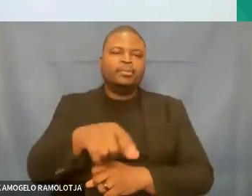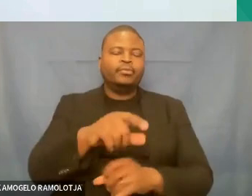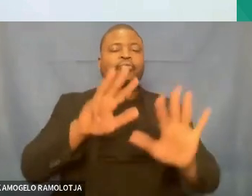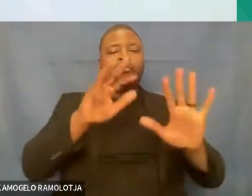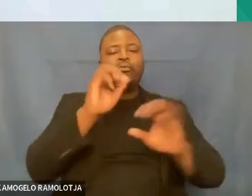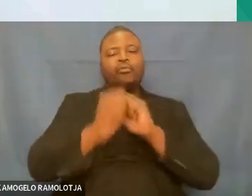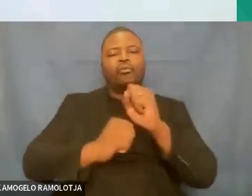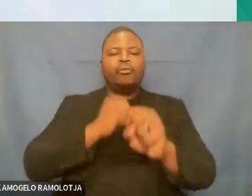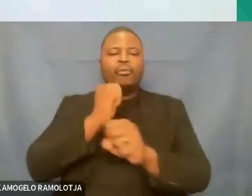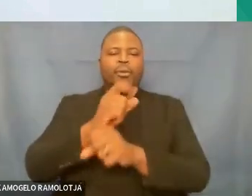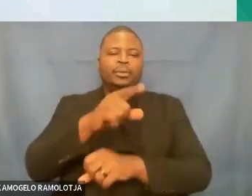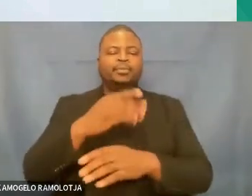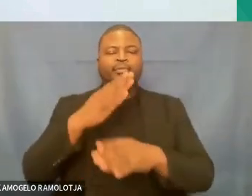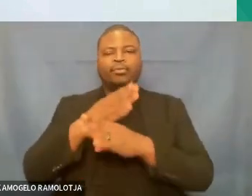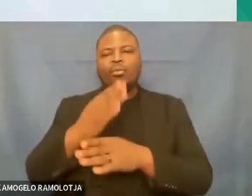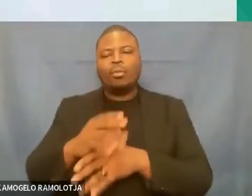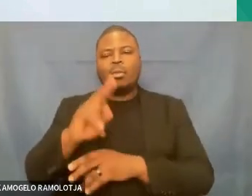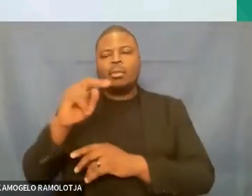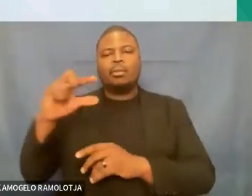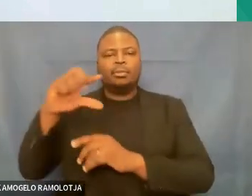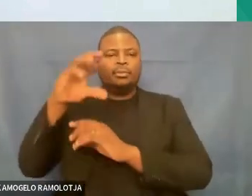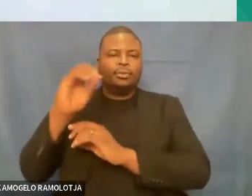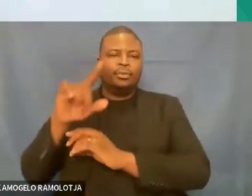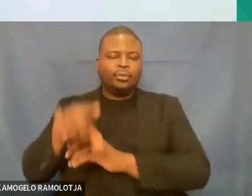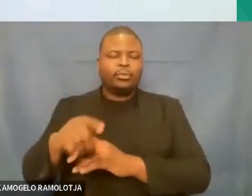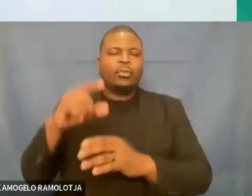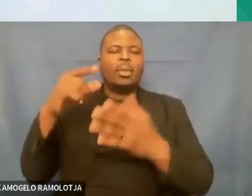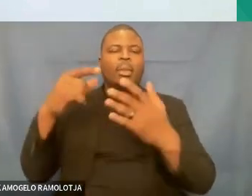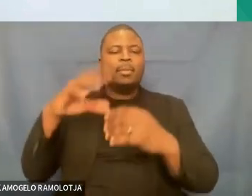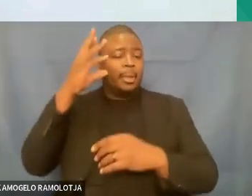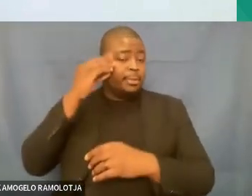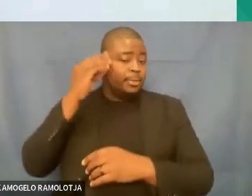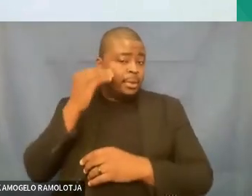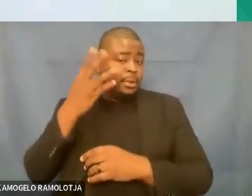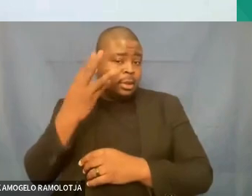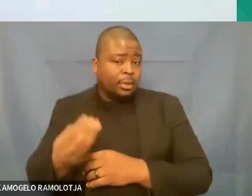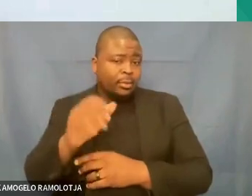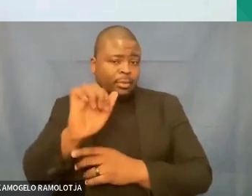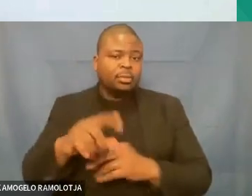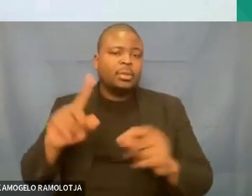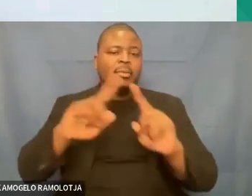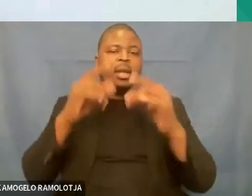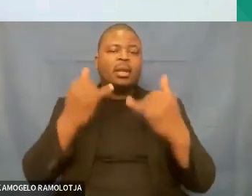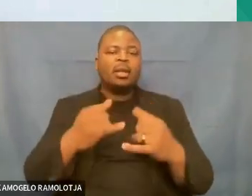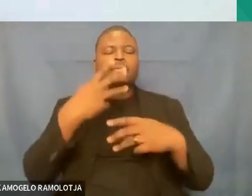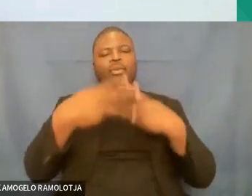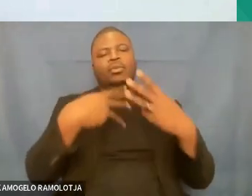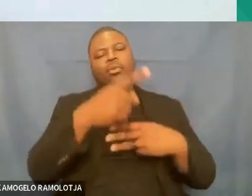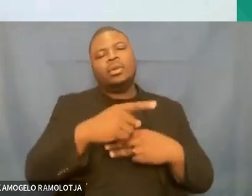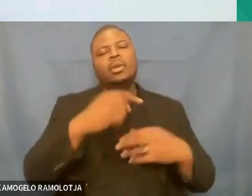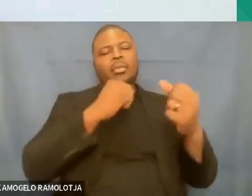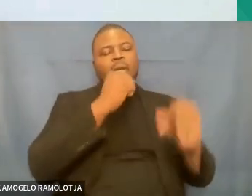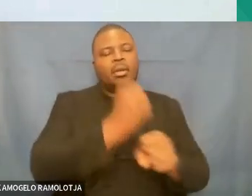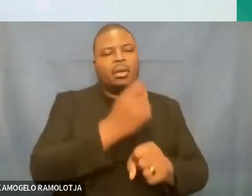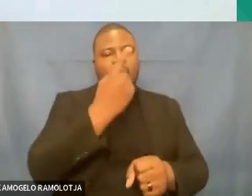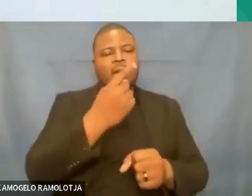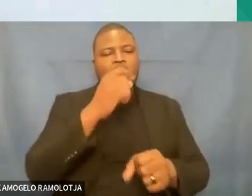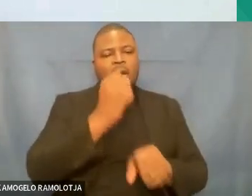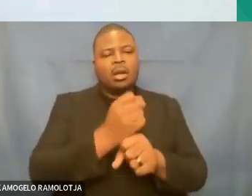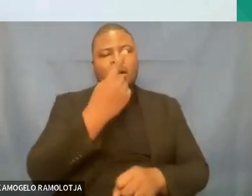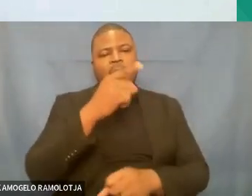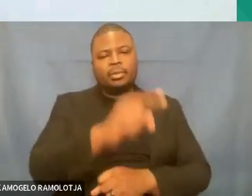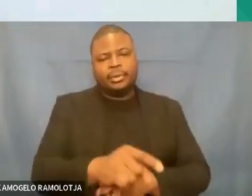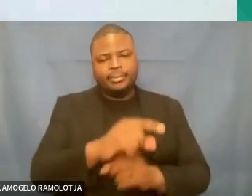experience, currently serving as the Gauteng Provincial Technical Officer for the Adolescent and Young